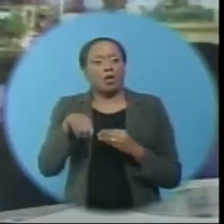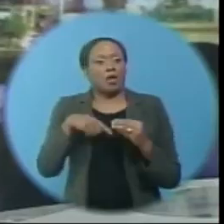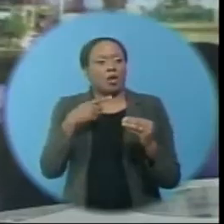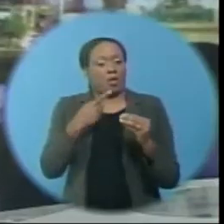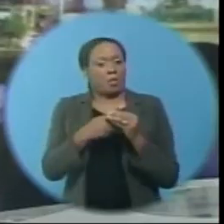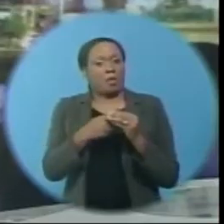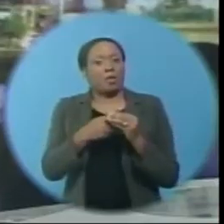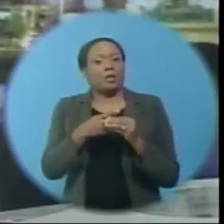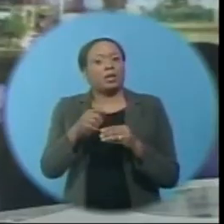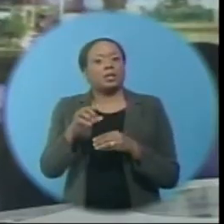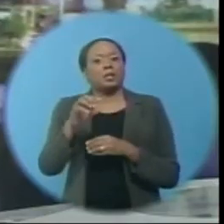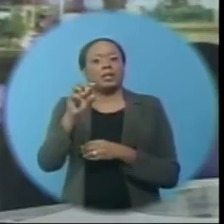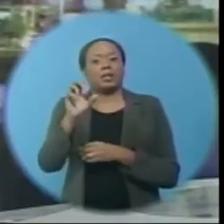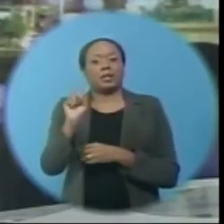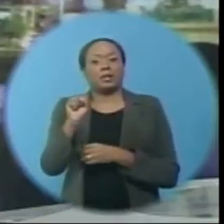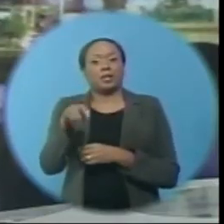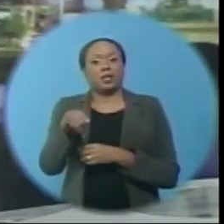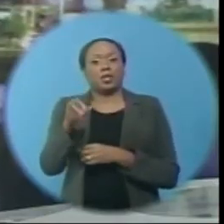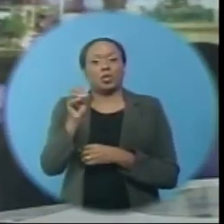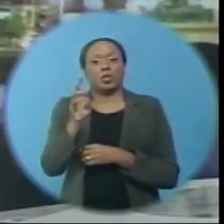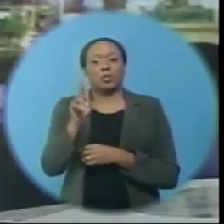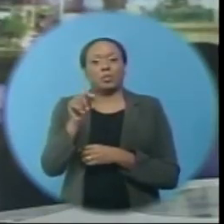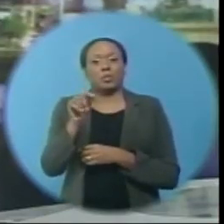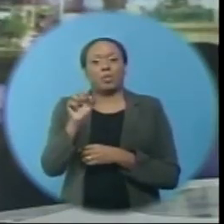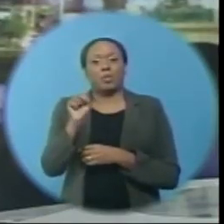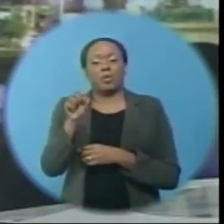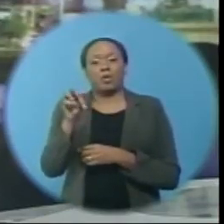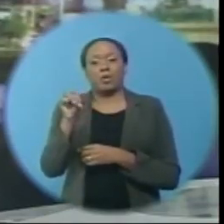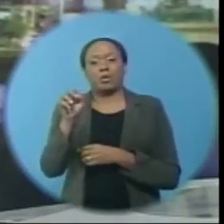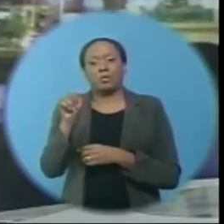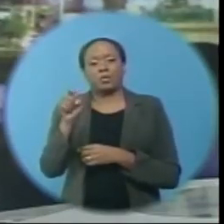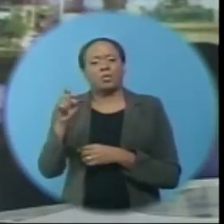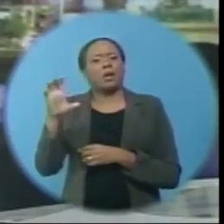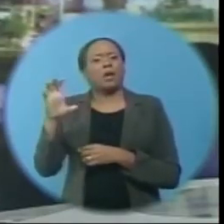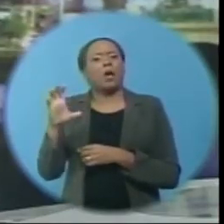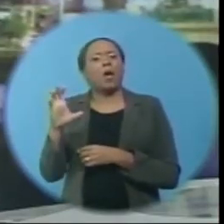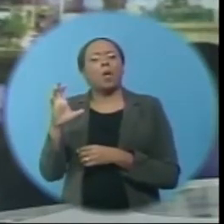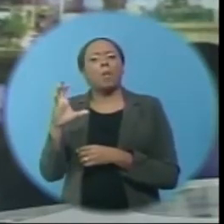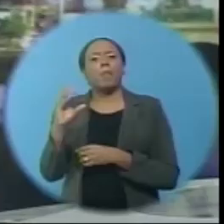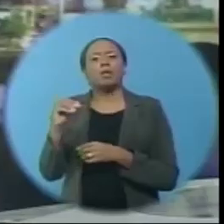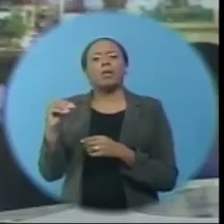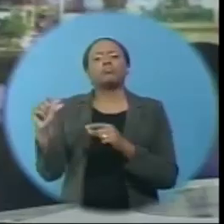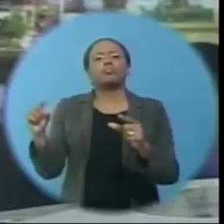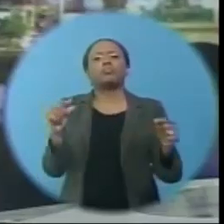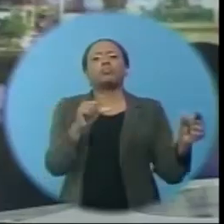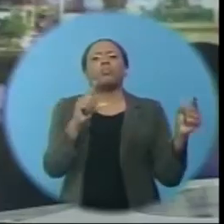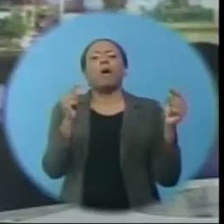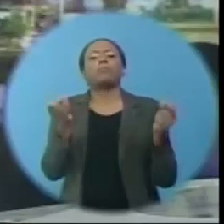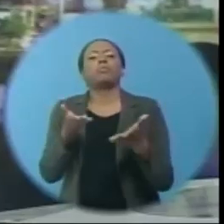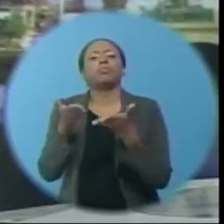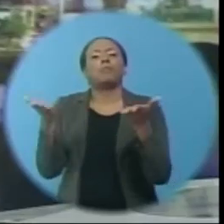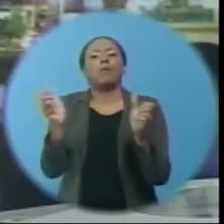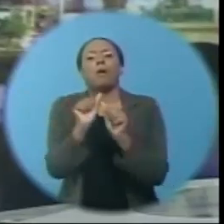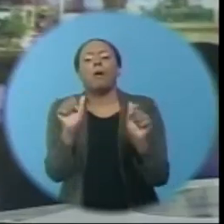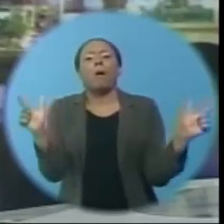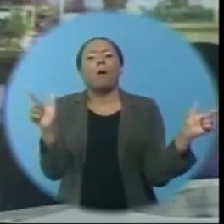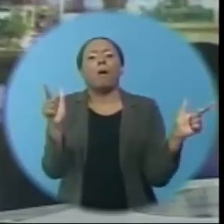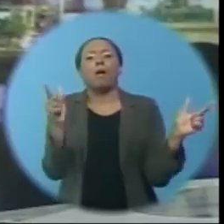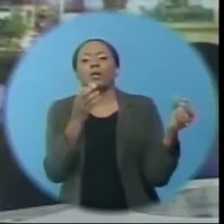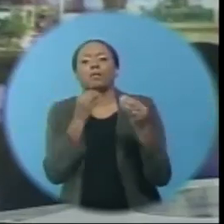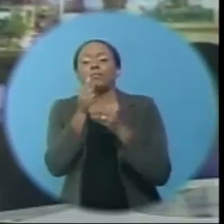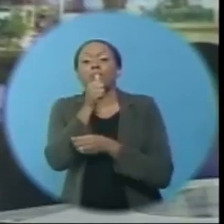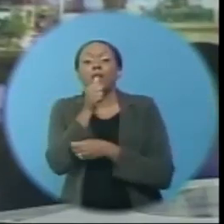IMC suggesting it is owed significant sums by MCTV for Sportsmax and Sportsmax 2.